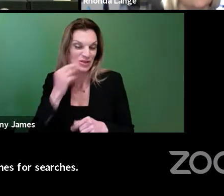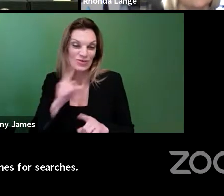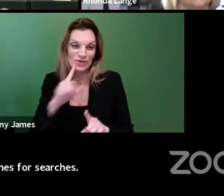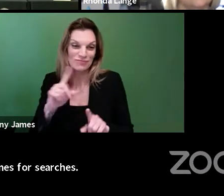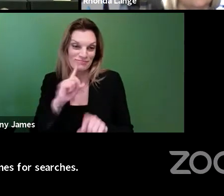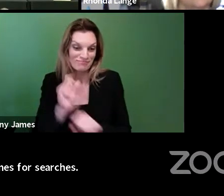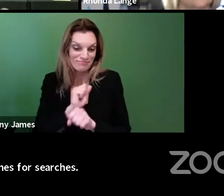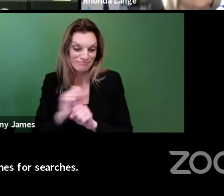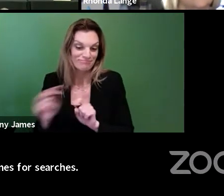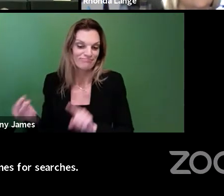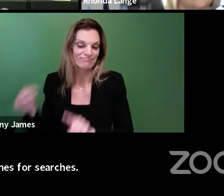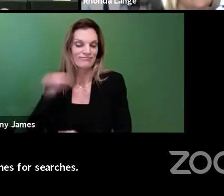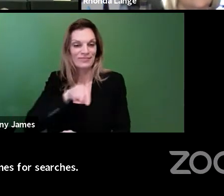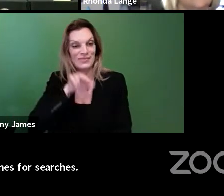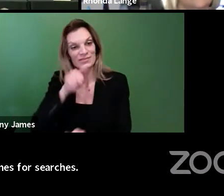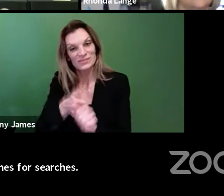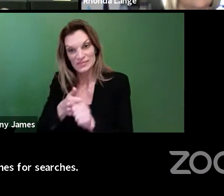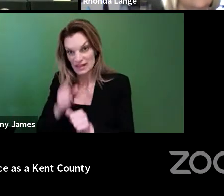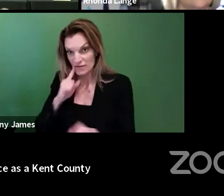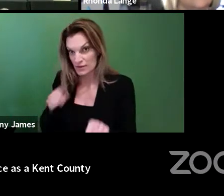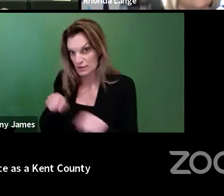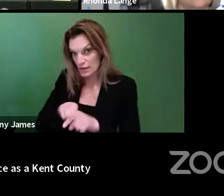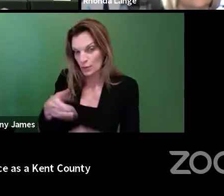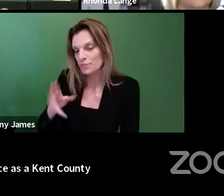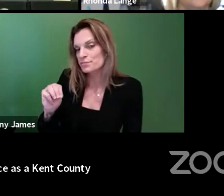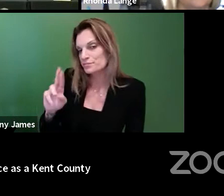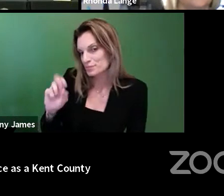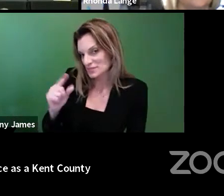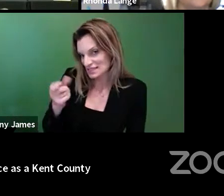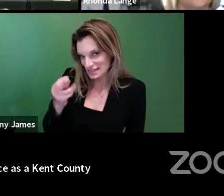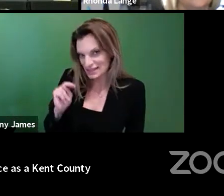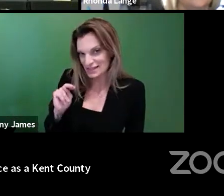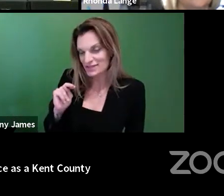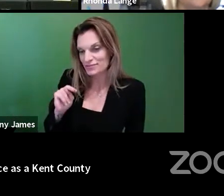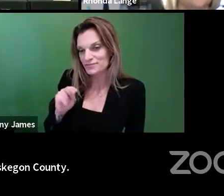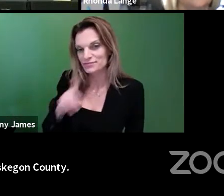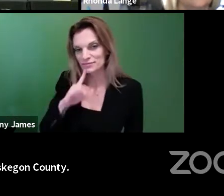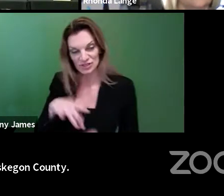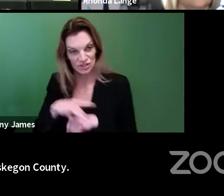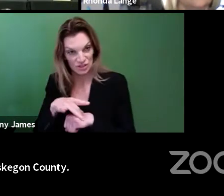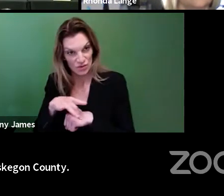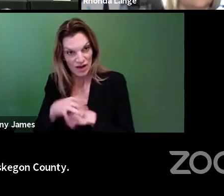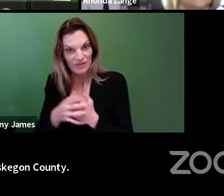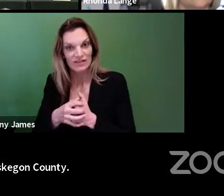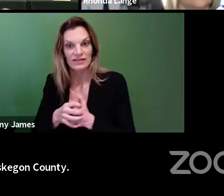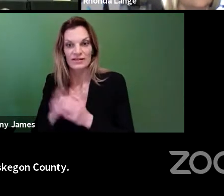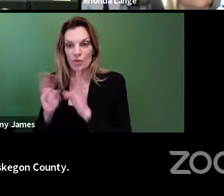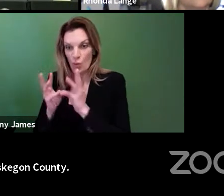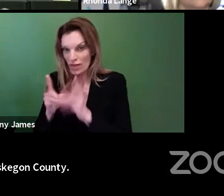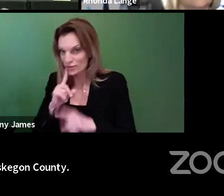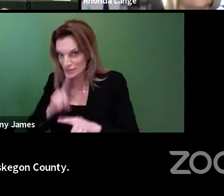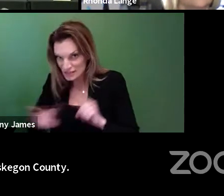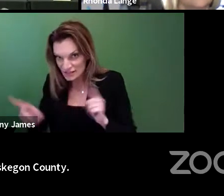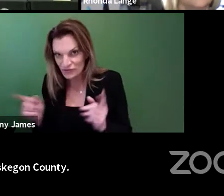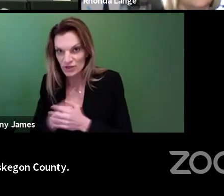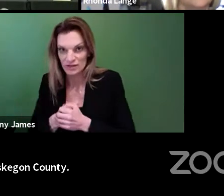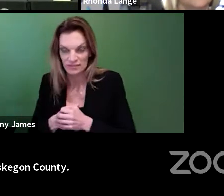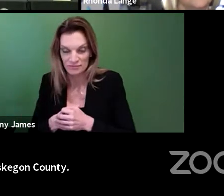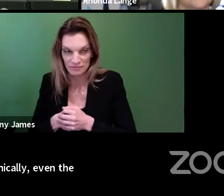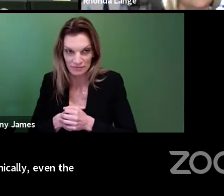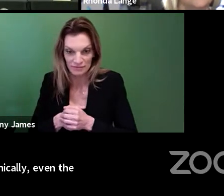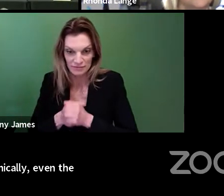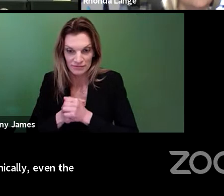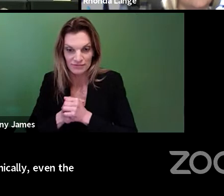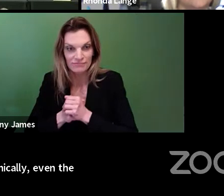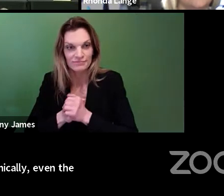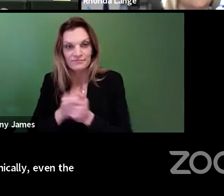County is very different from Muskegon County in a lot of ways. Geographically, even the weather is different from traveling just an